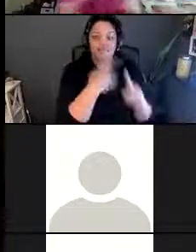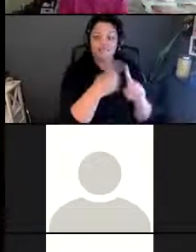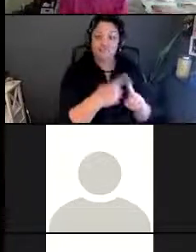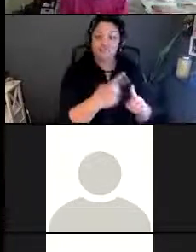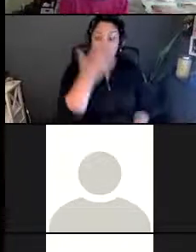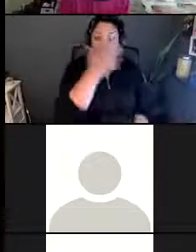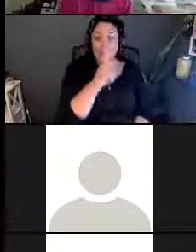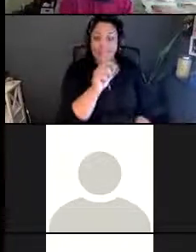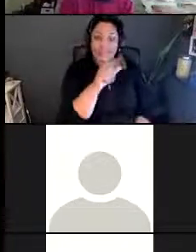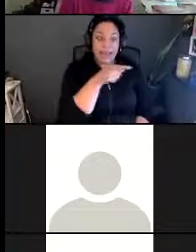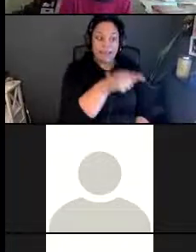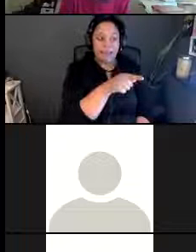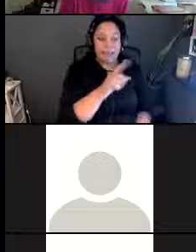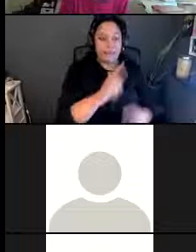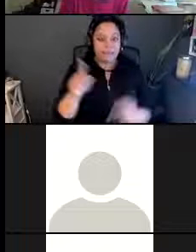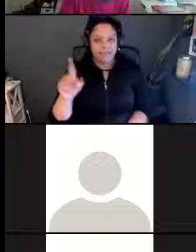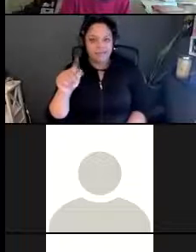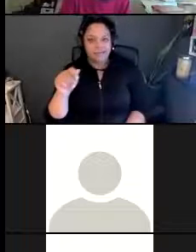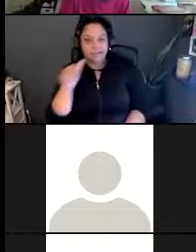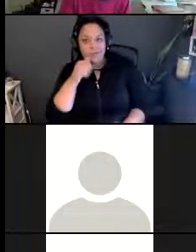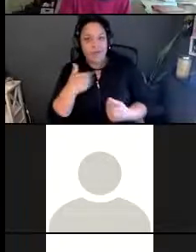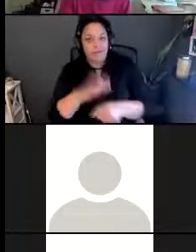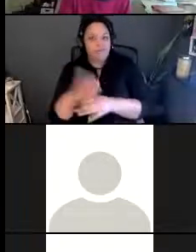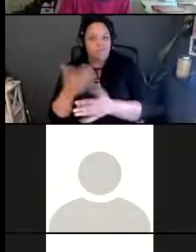of that equation than the other?